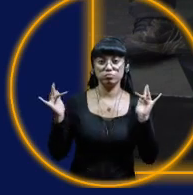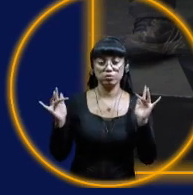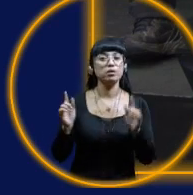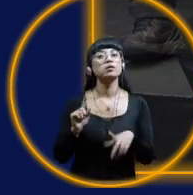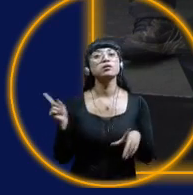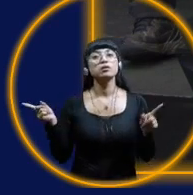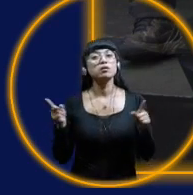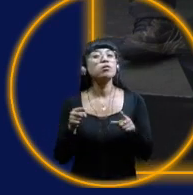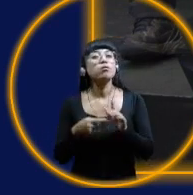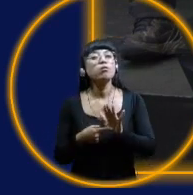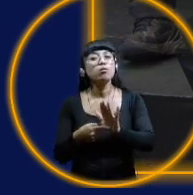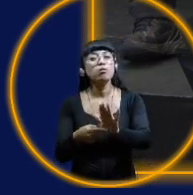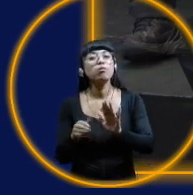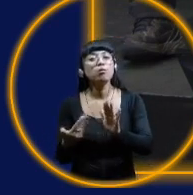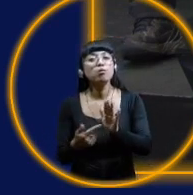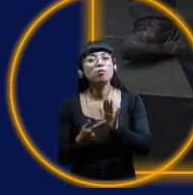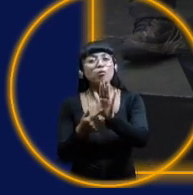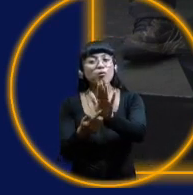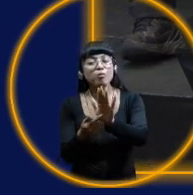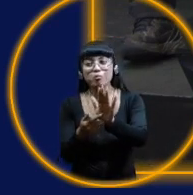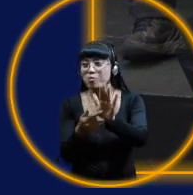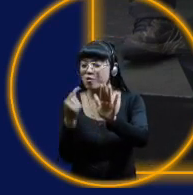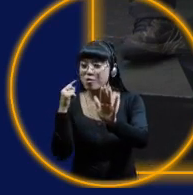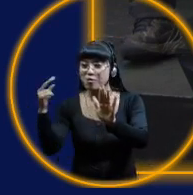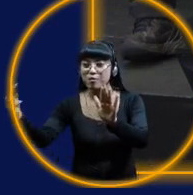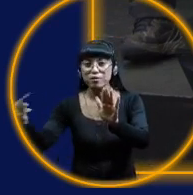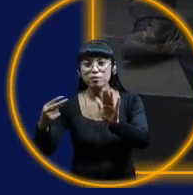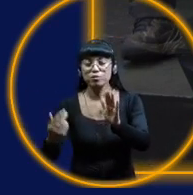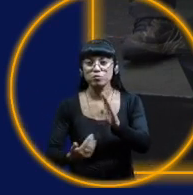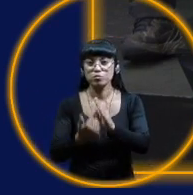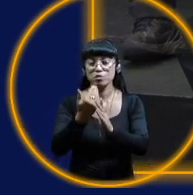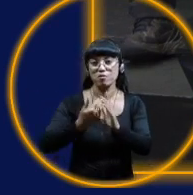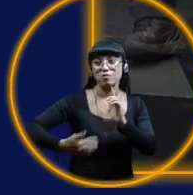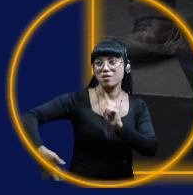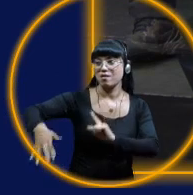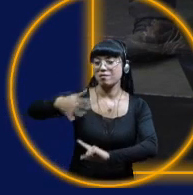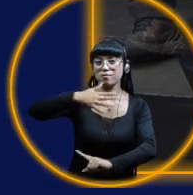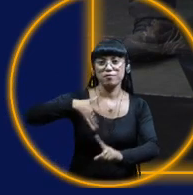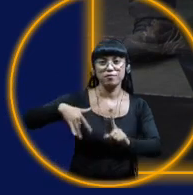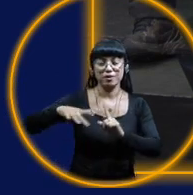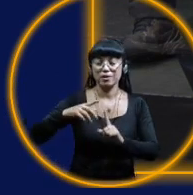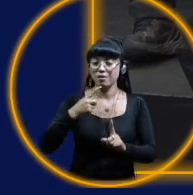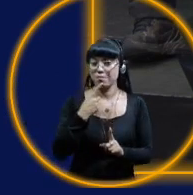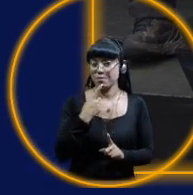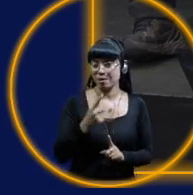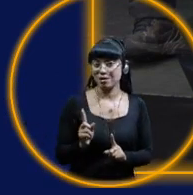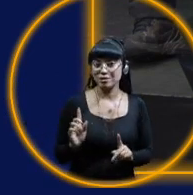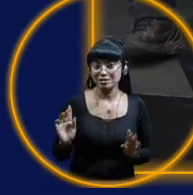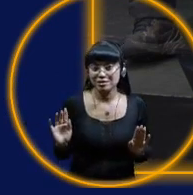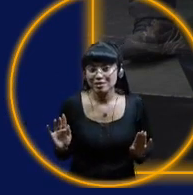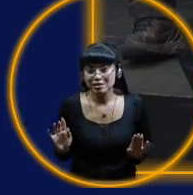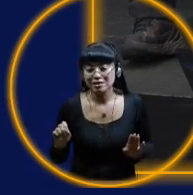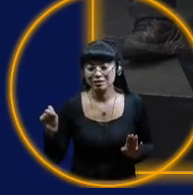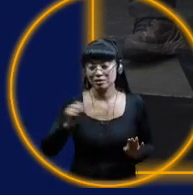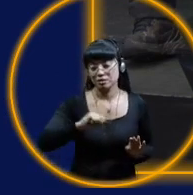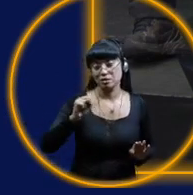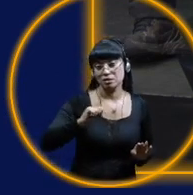limited, strange, new environments. So if the comments, even if it's like